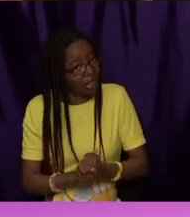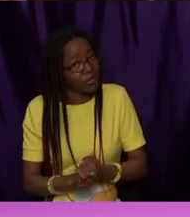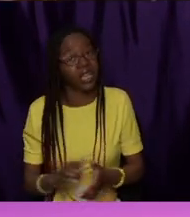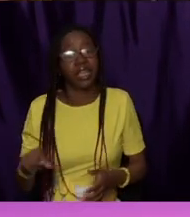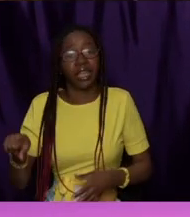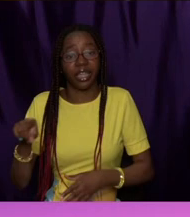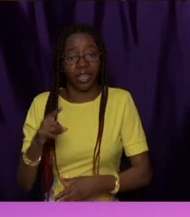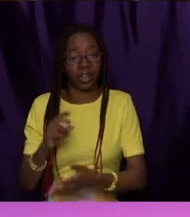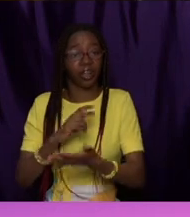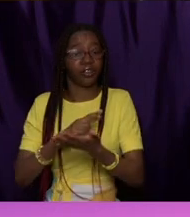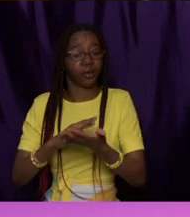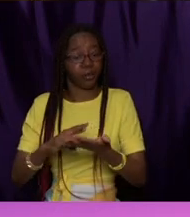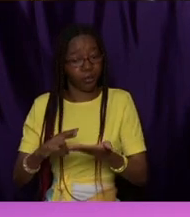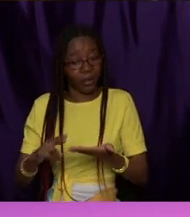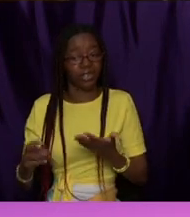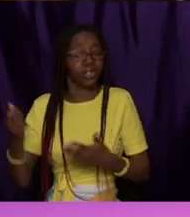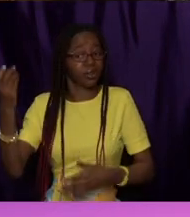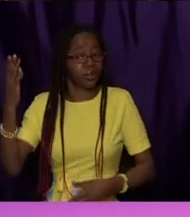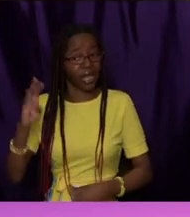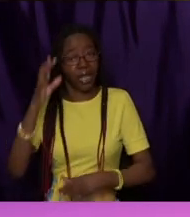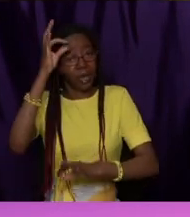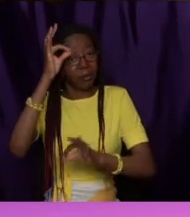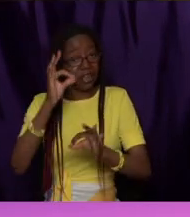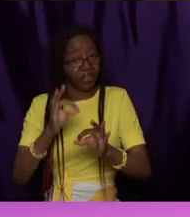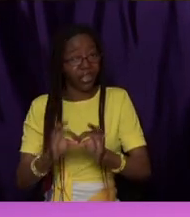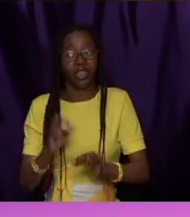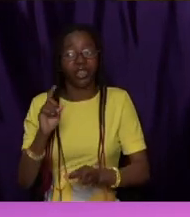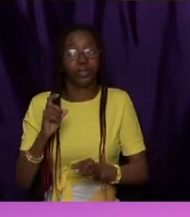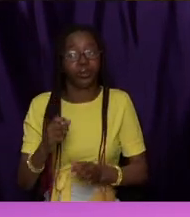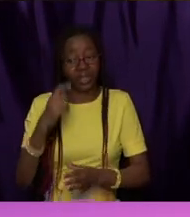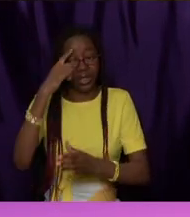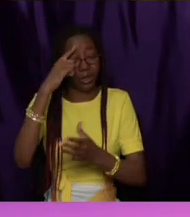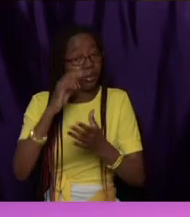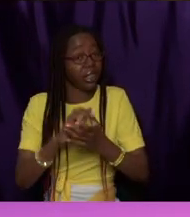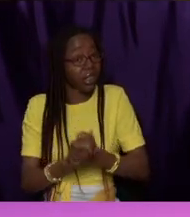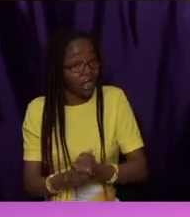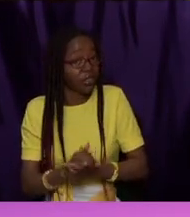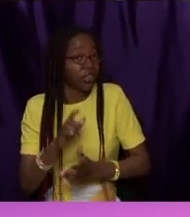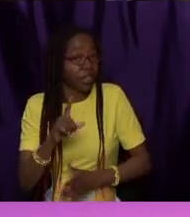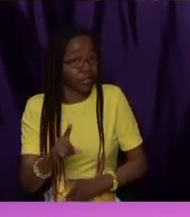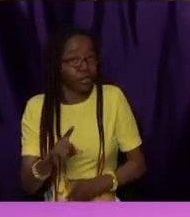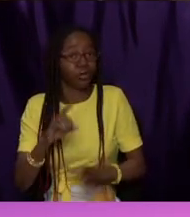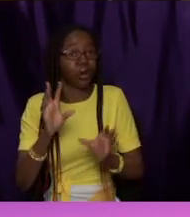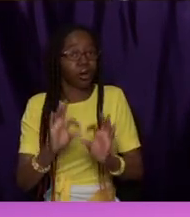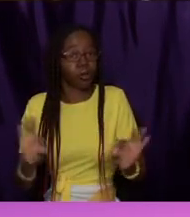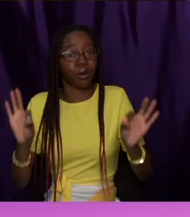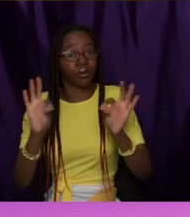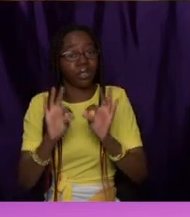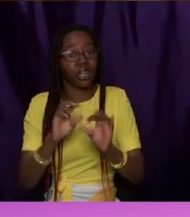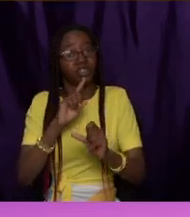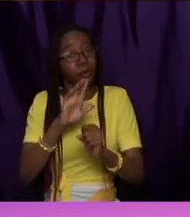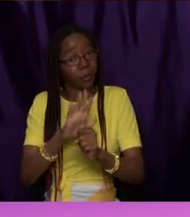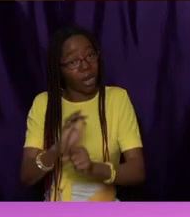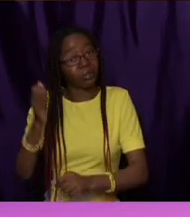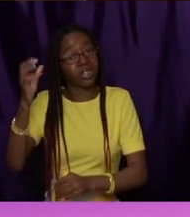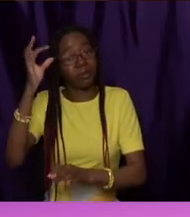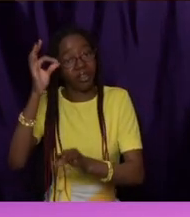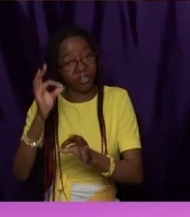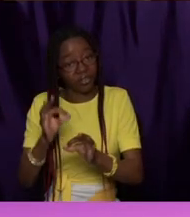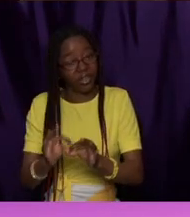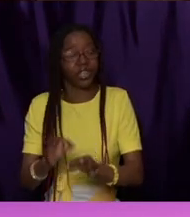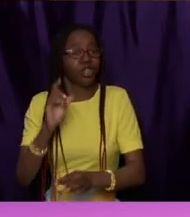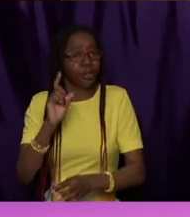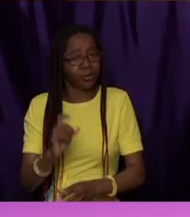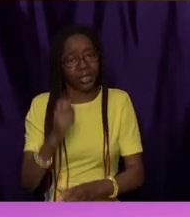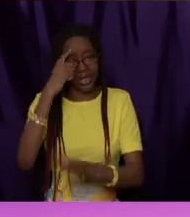the righteousness of God? By faith, you gotta believe that you deserve the promise. By faith, you